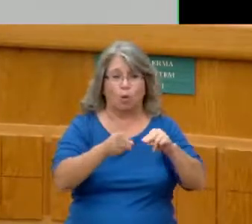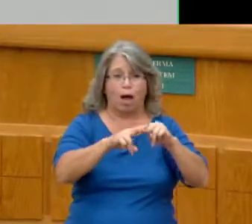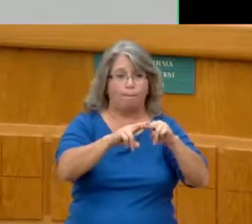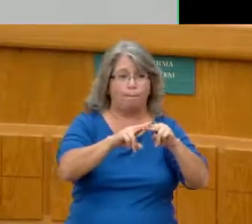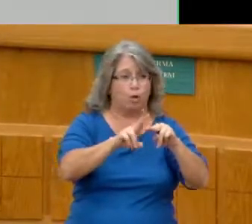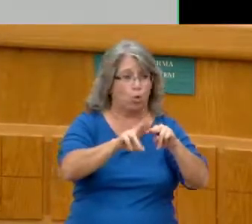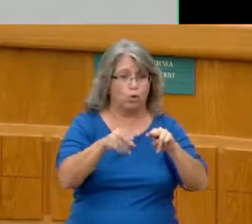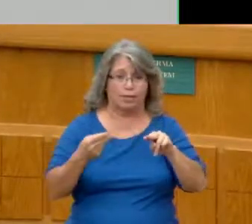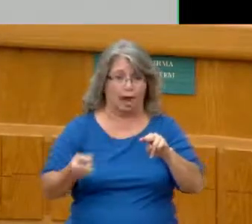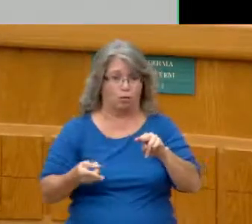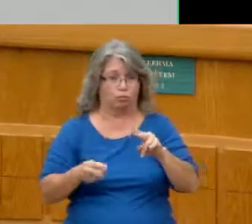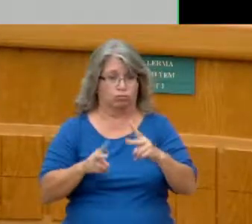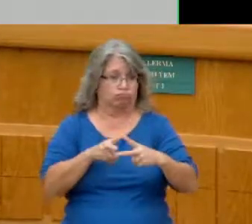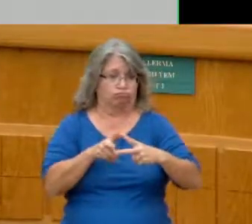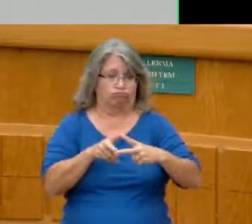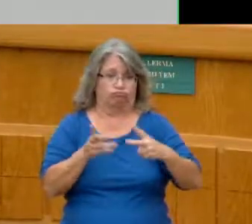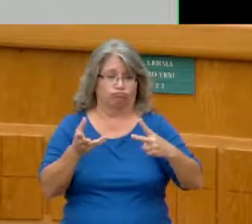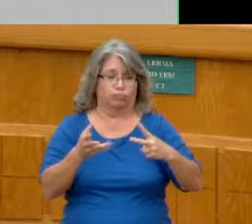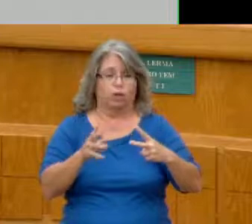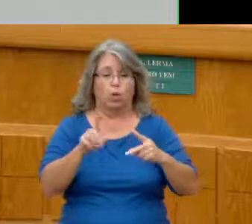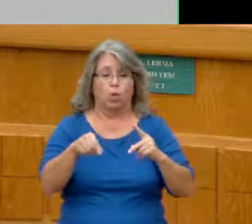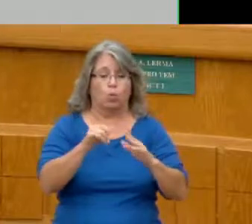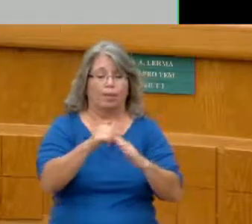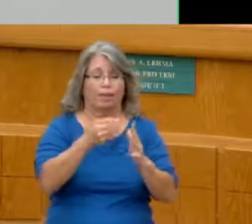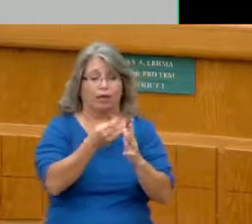rate goes above one, like we talked about,